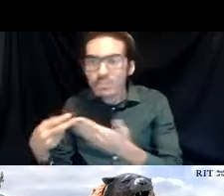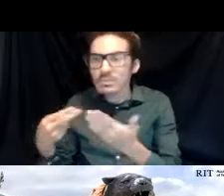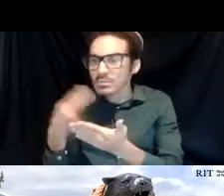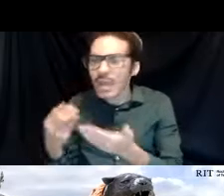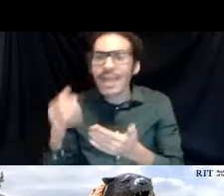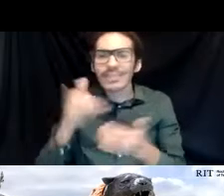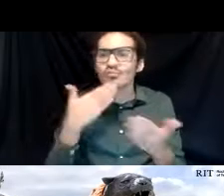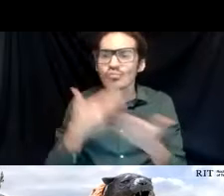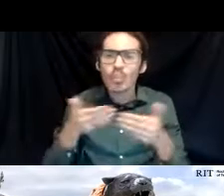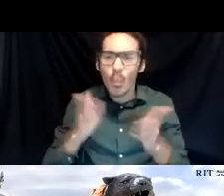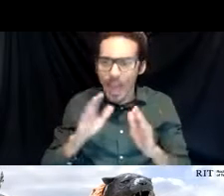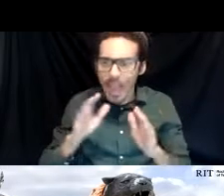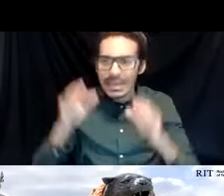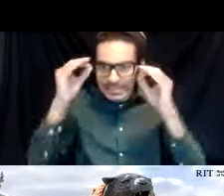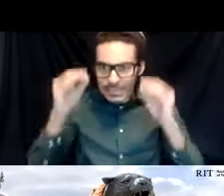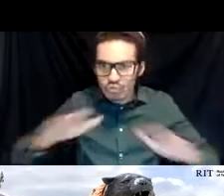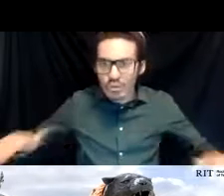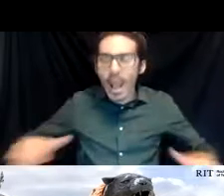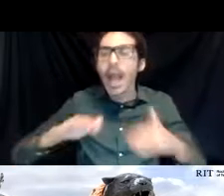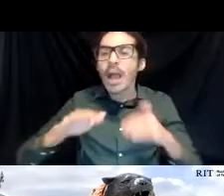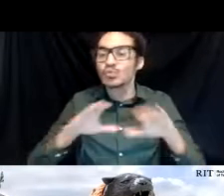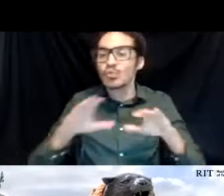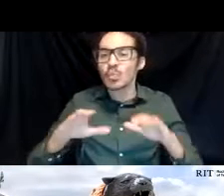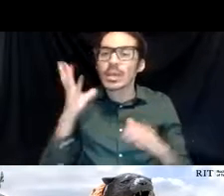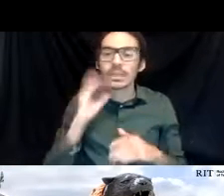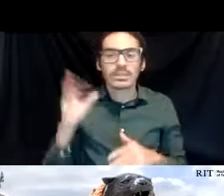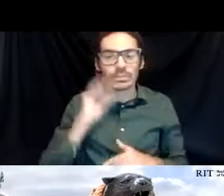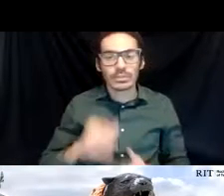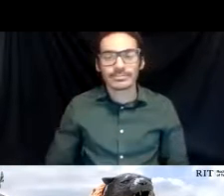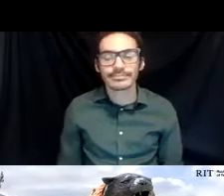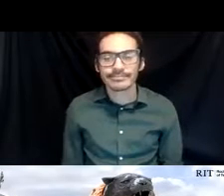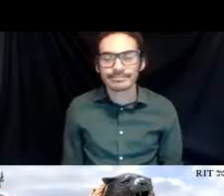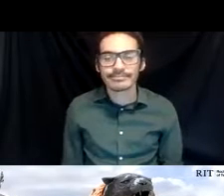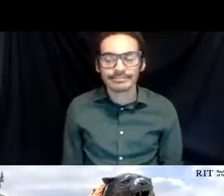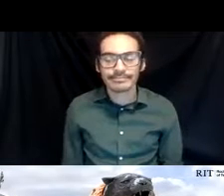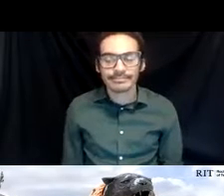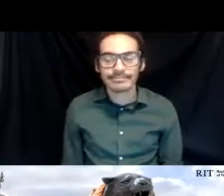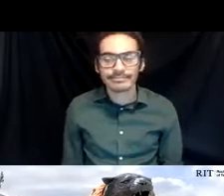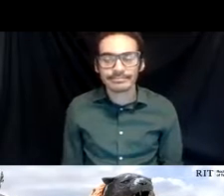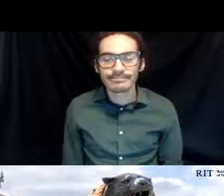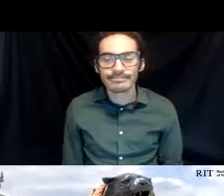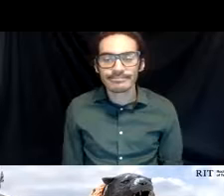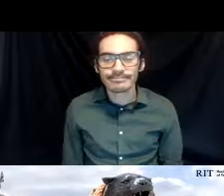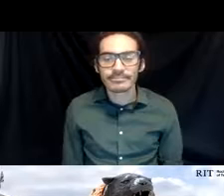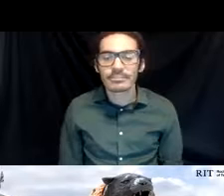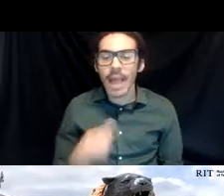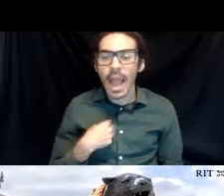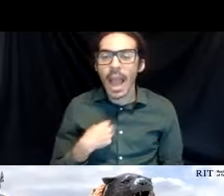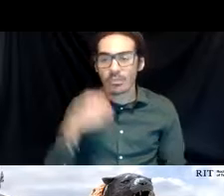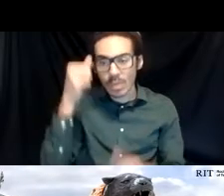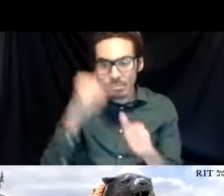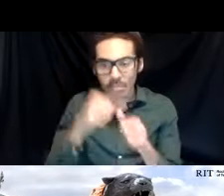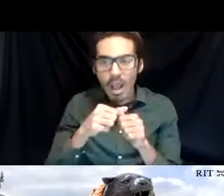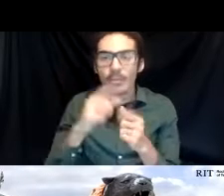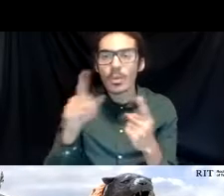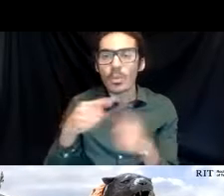kids, by doing and experiencing something. I do remember when I was very